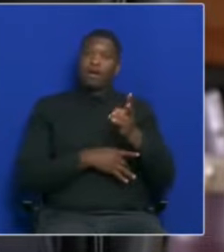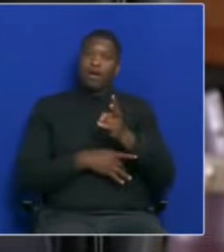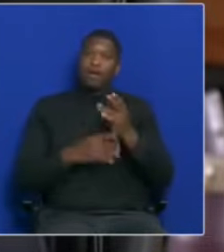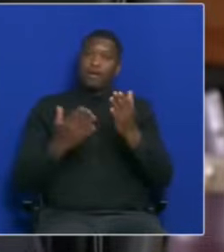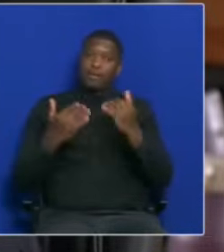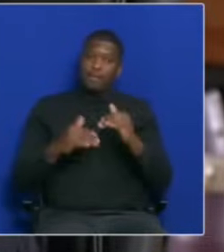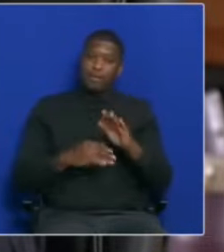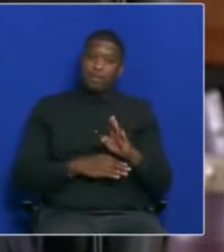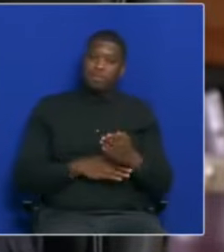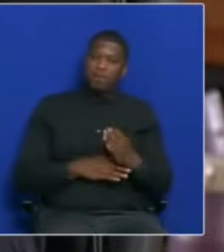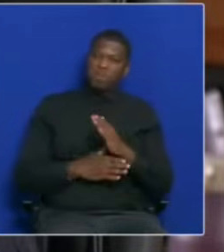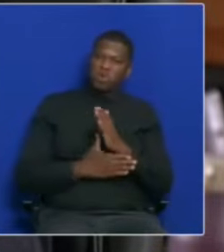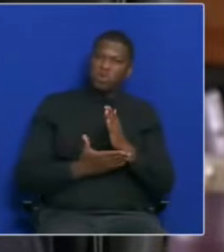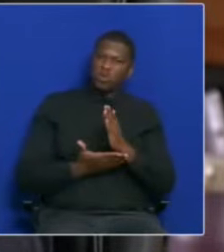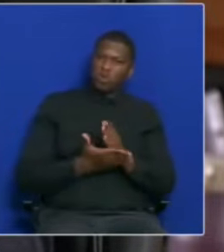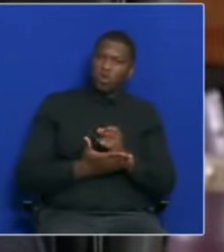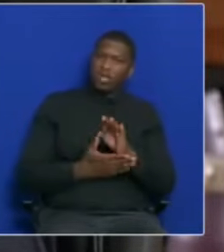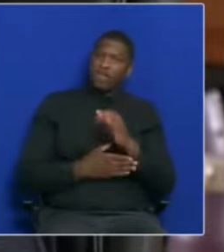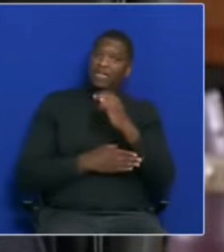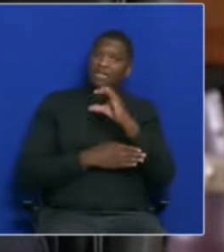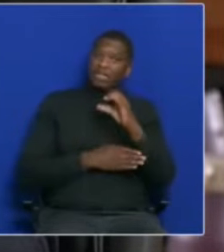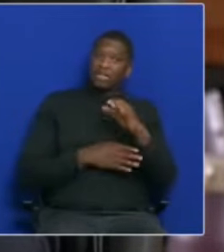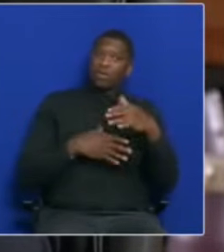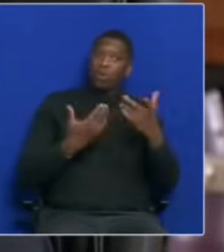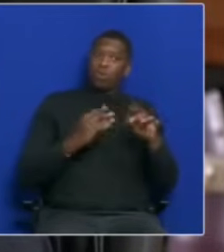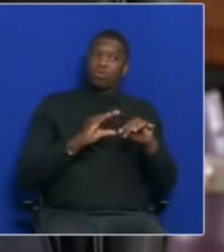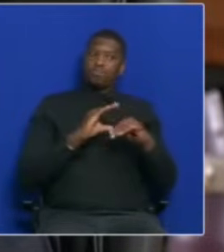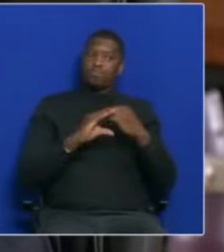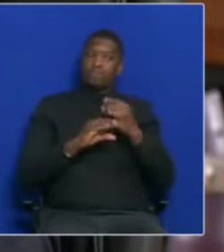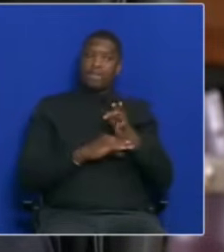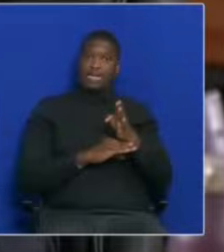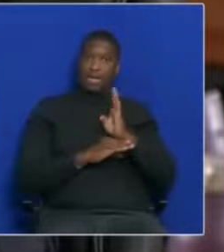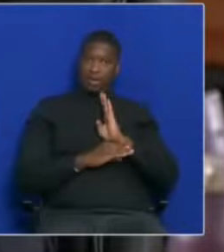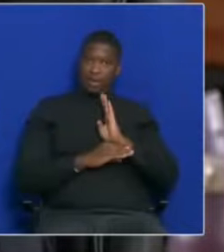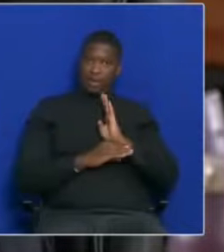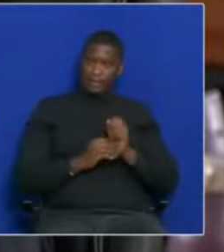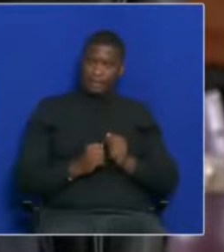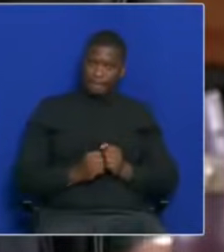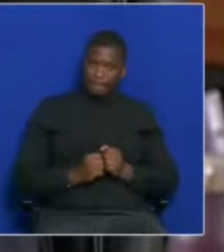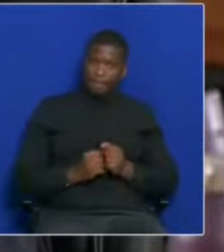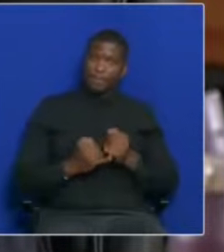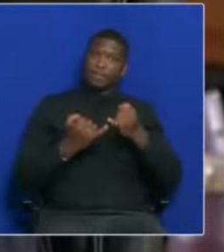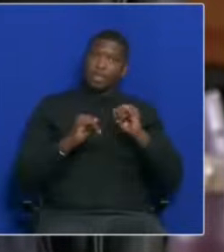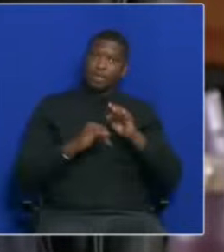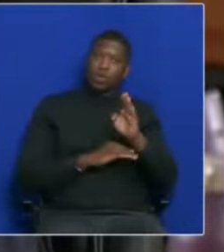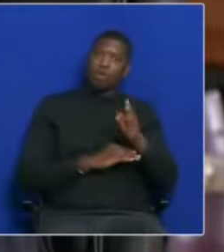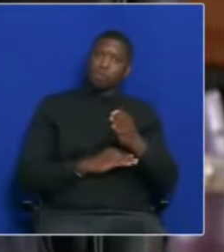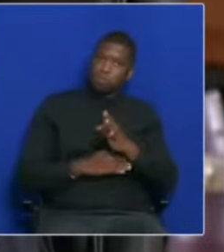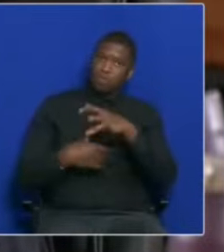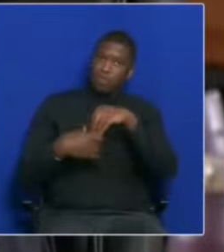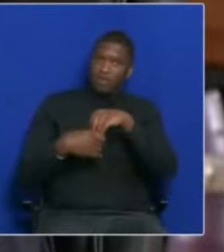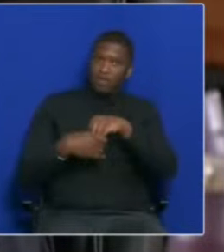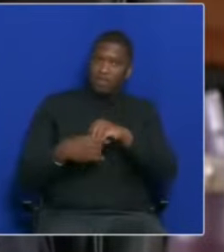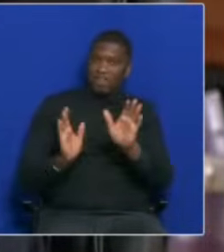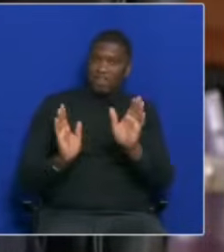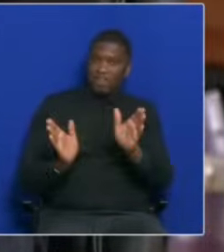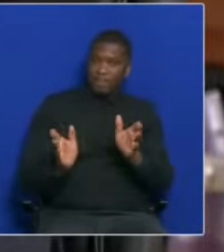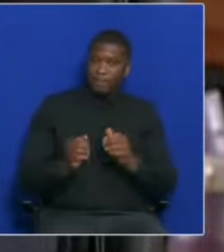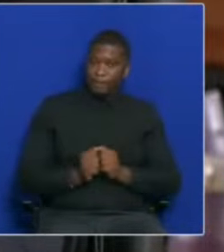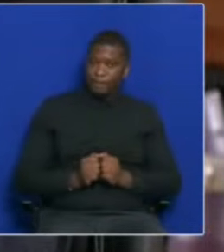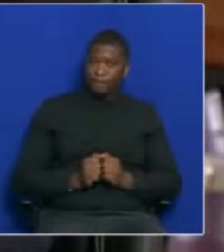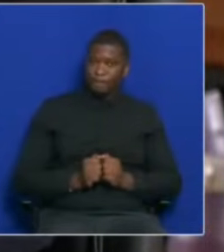if you were copied or if it was sent to you, but you were part of that email chain.